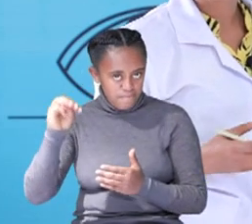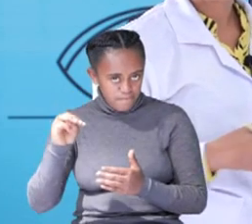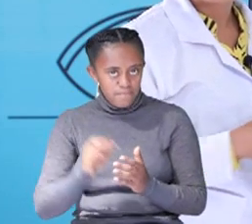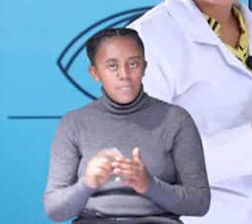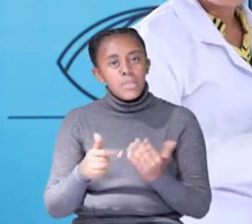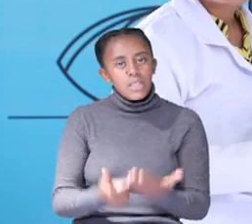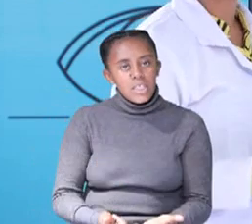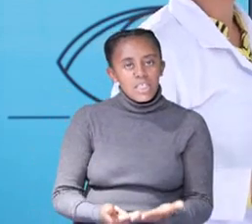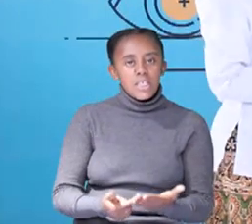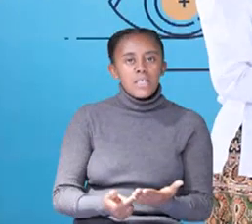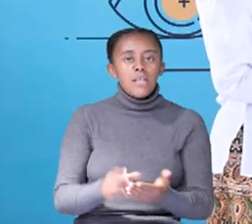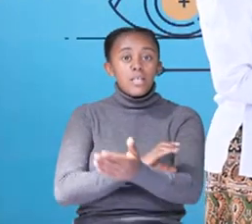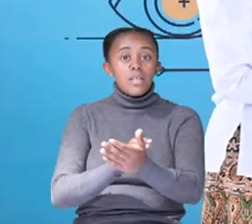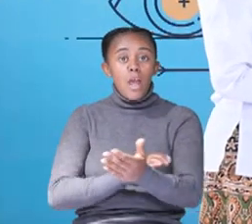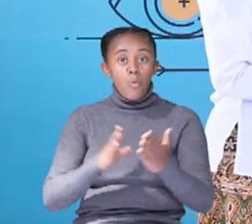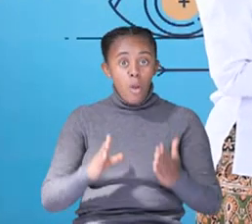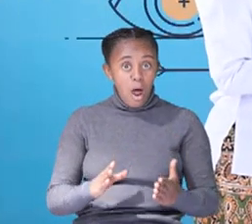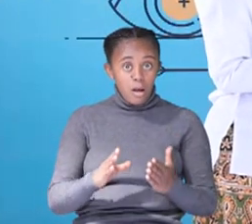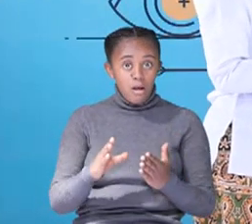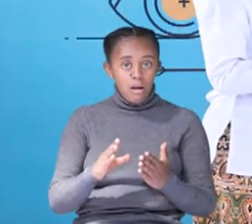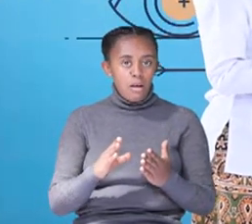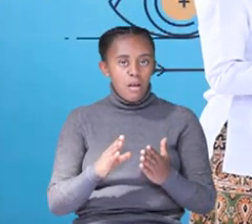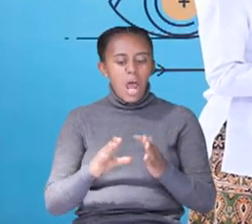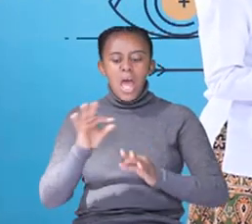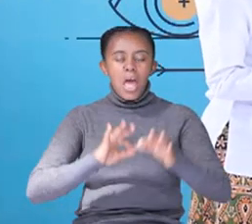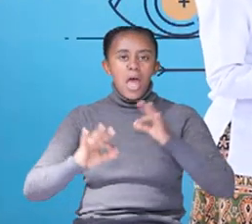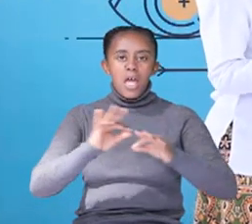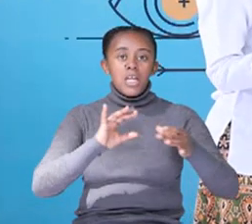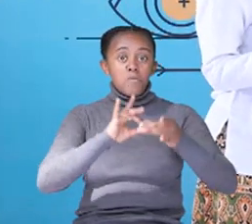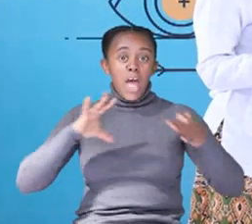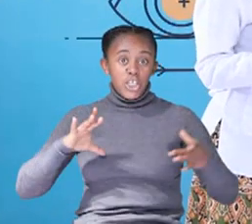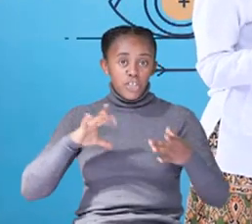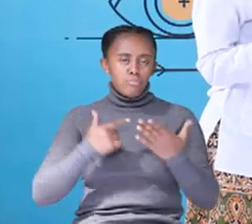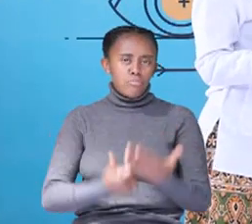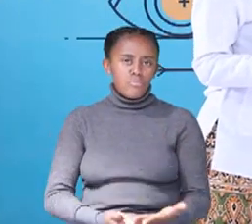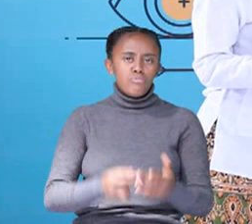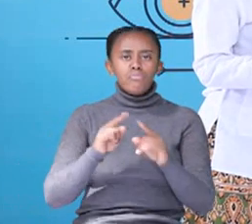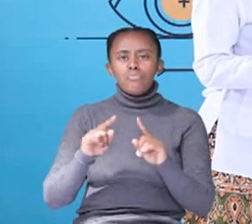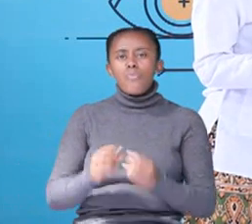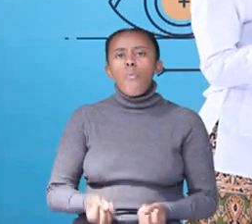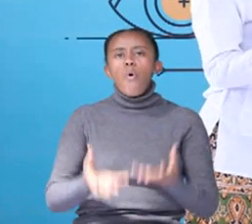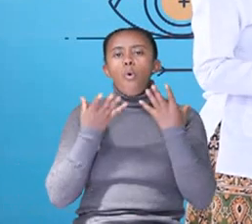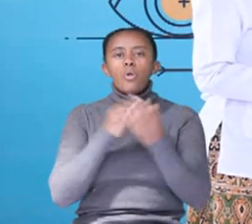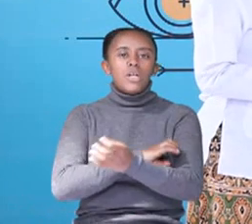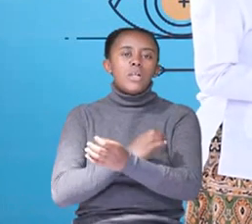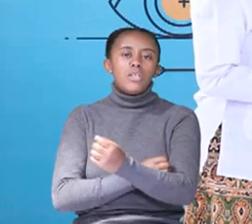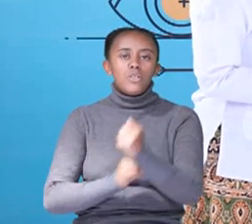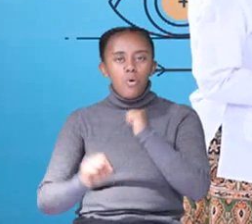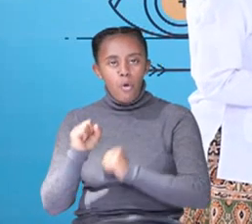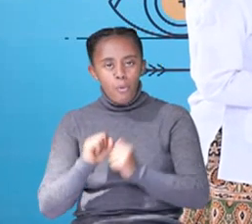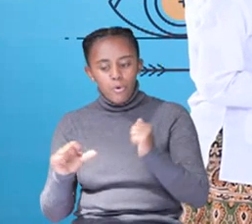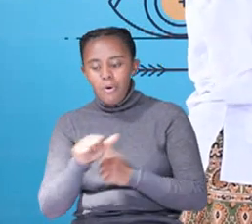respiration uses this different part of the cell, it will provide the cell with more energy compared